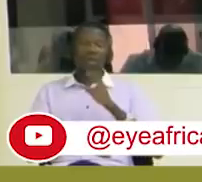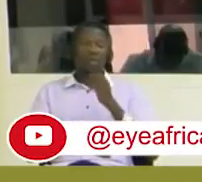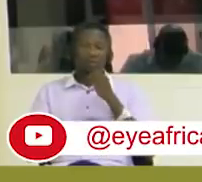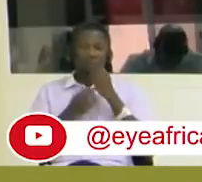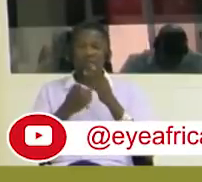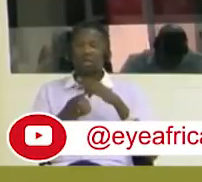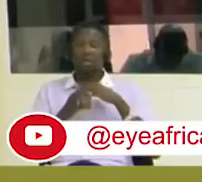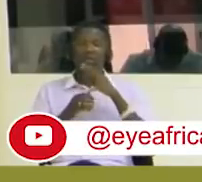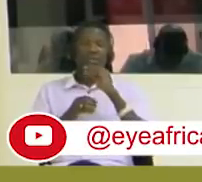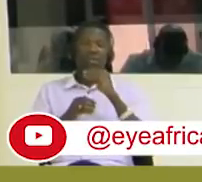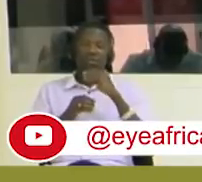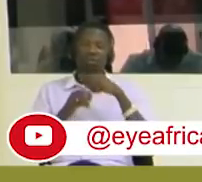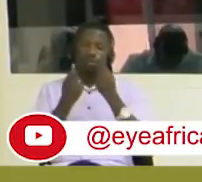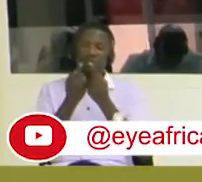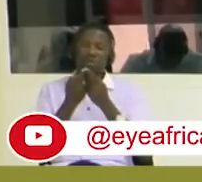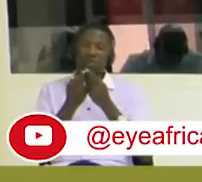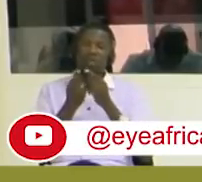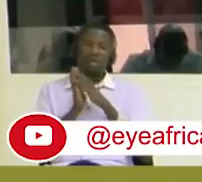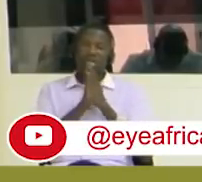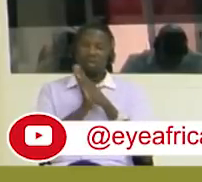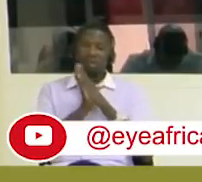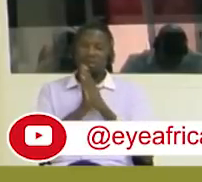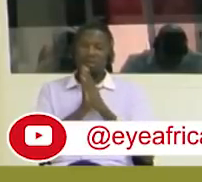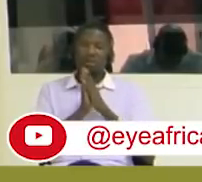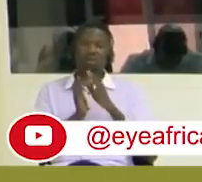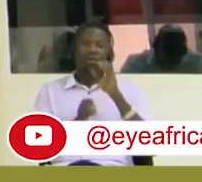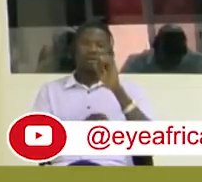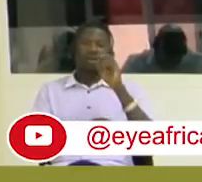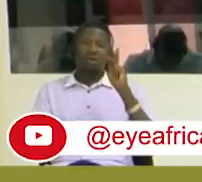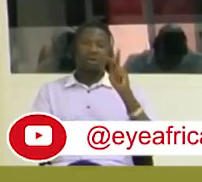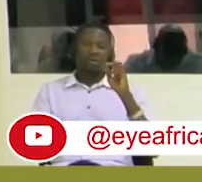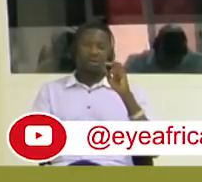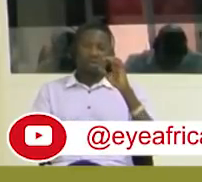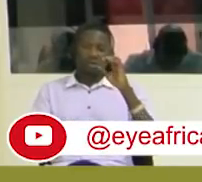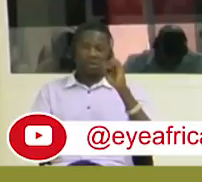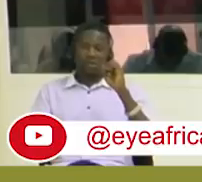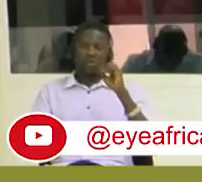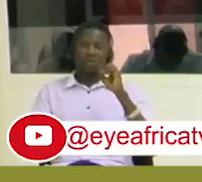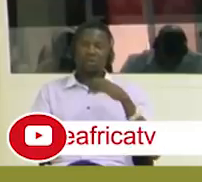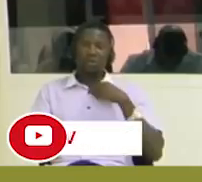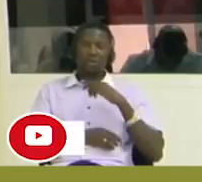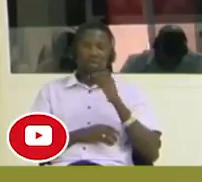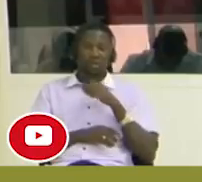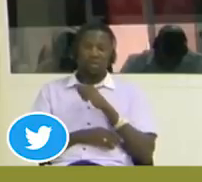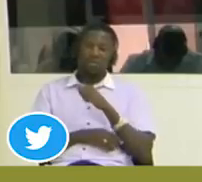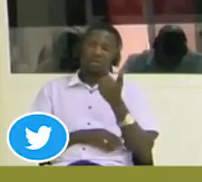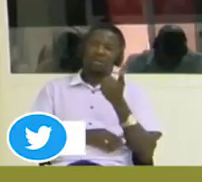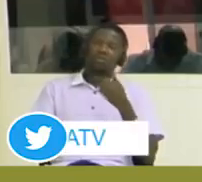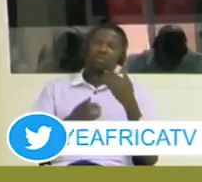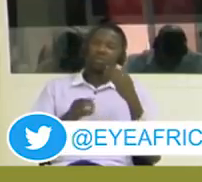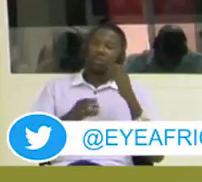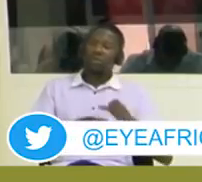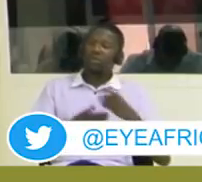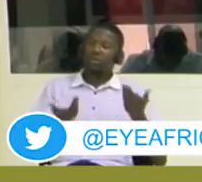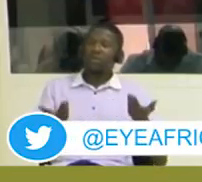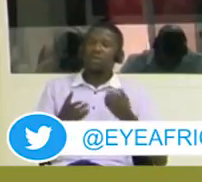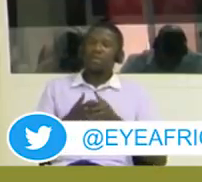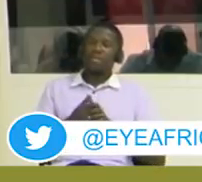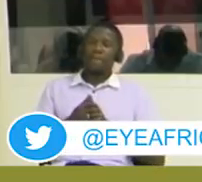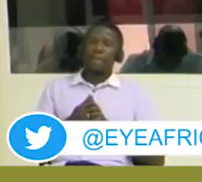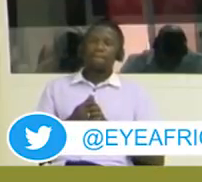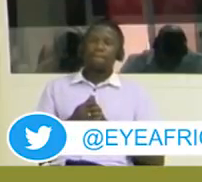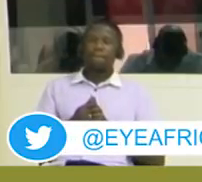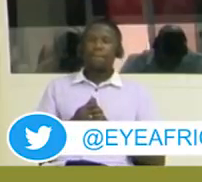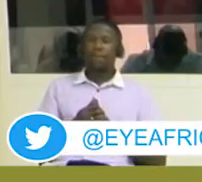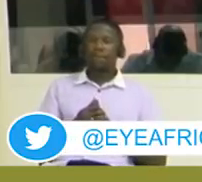by a third party. I appreciate that, but I have to bring out the evidence and allow you to comment. Yes,